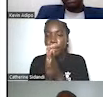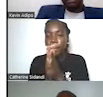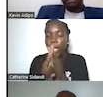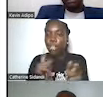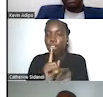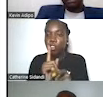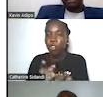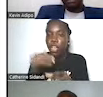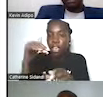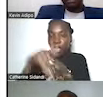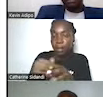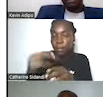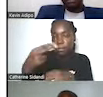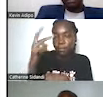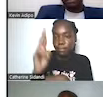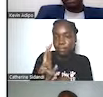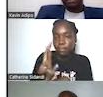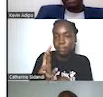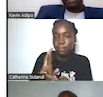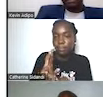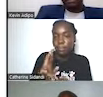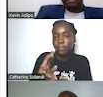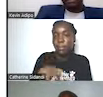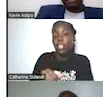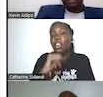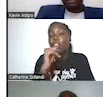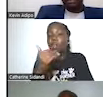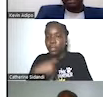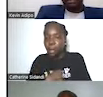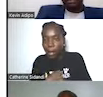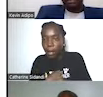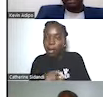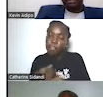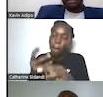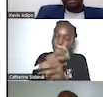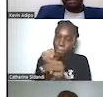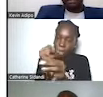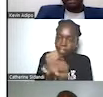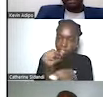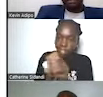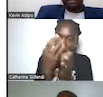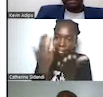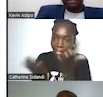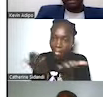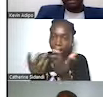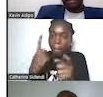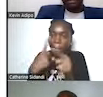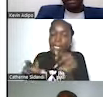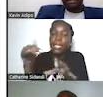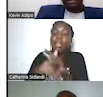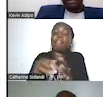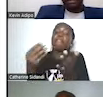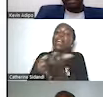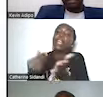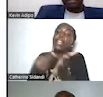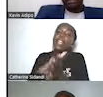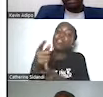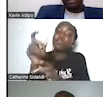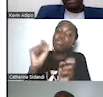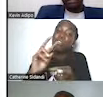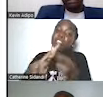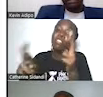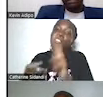in HR, we don't have this metric set. Like in finance, when you go to finance, they tell you that a gearing ratio of 2 to